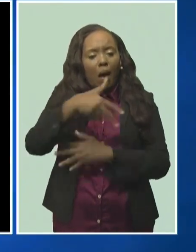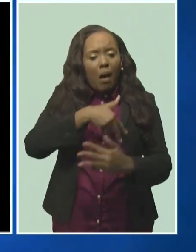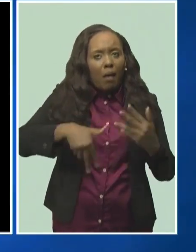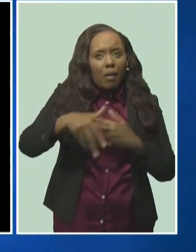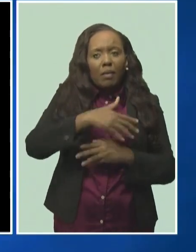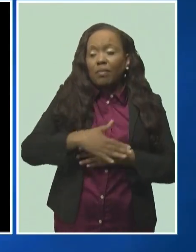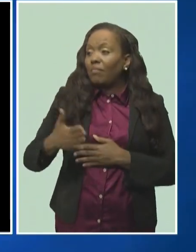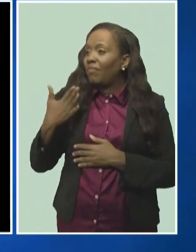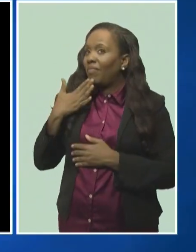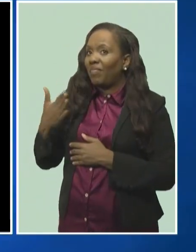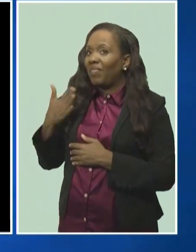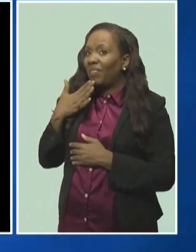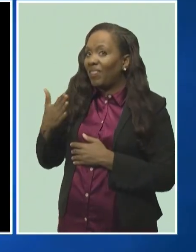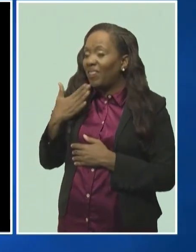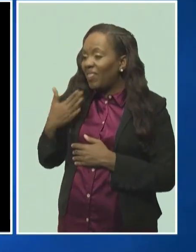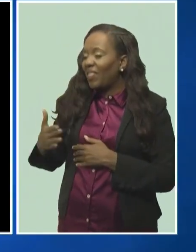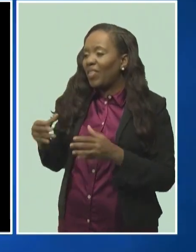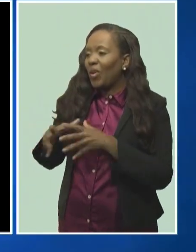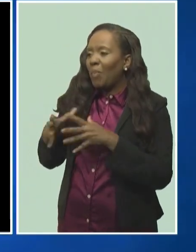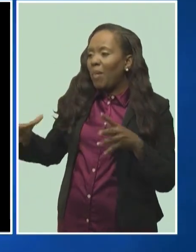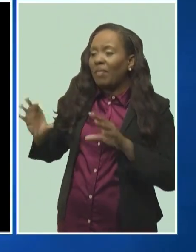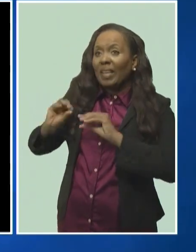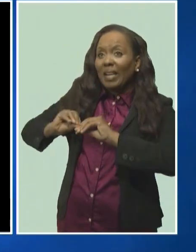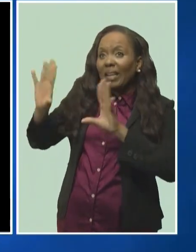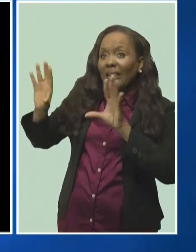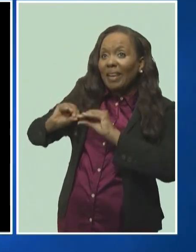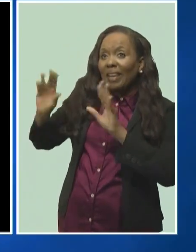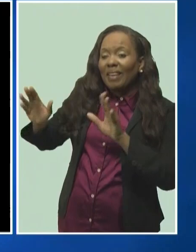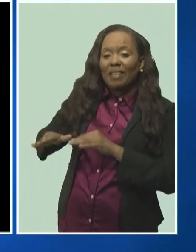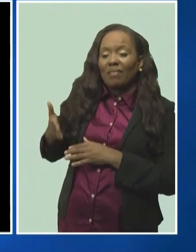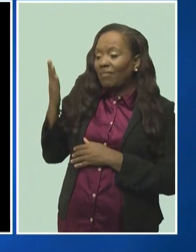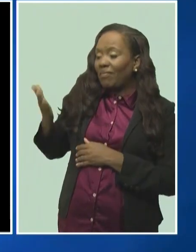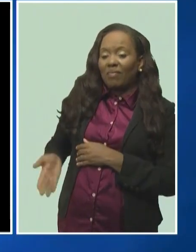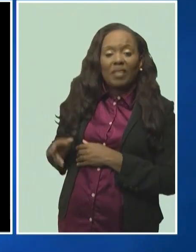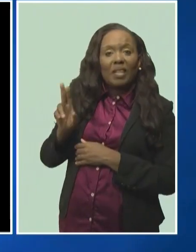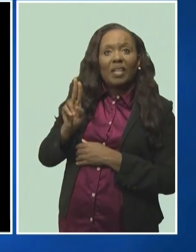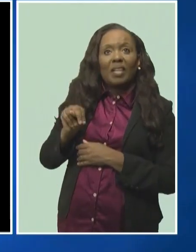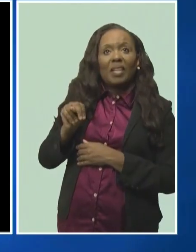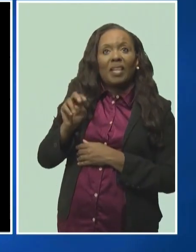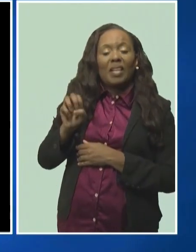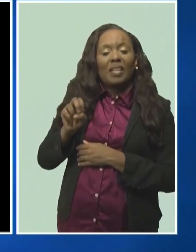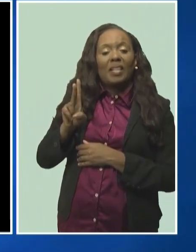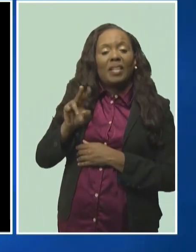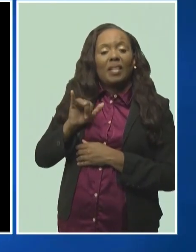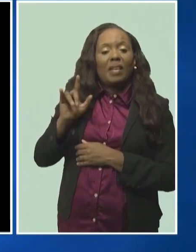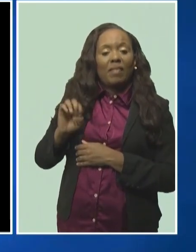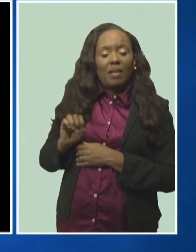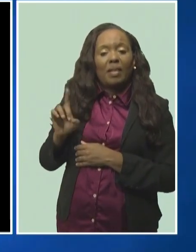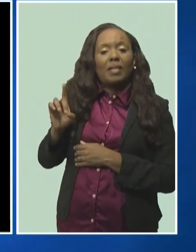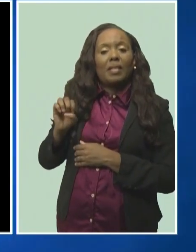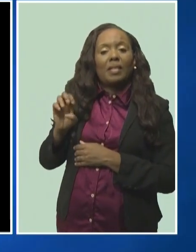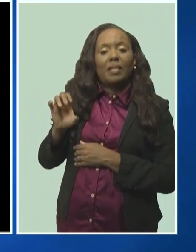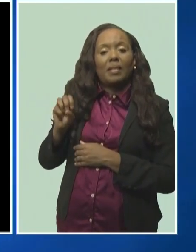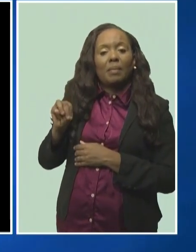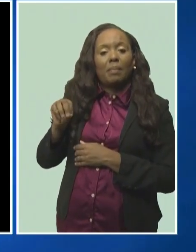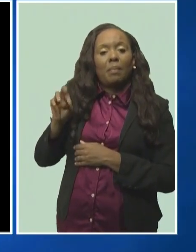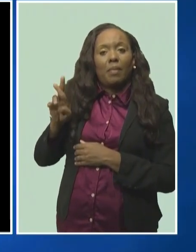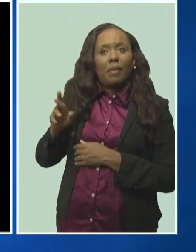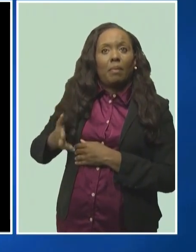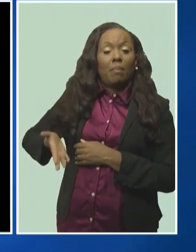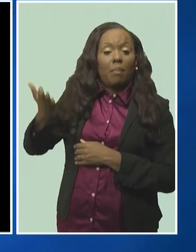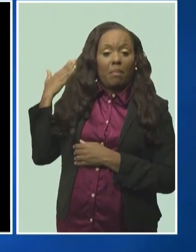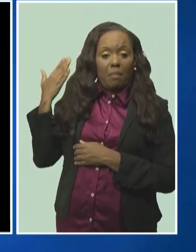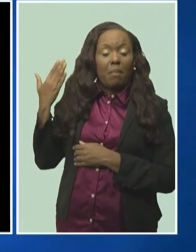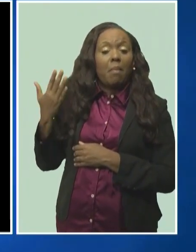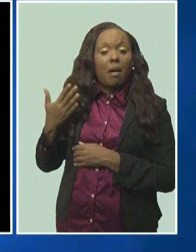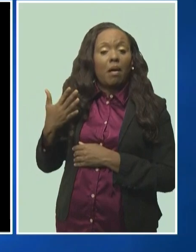you so much for that clarification. That is Neville December, former CARICOM diplomat and senior